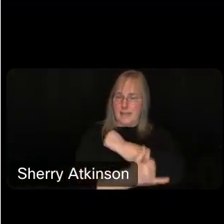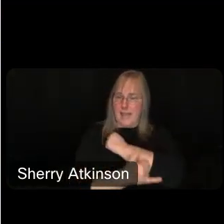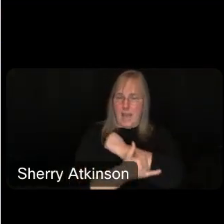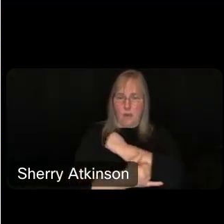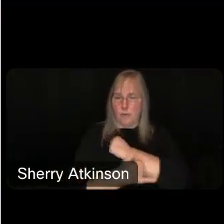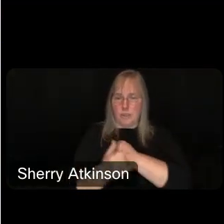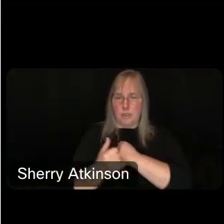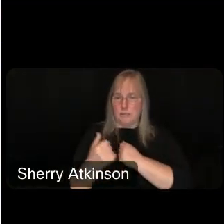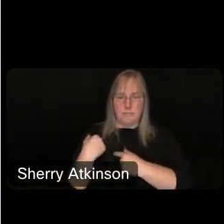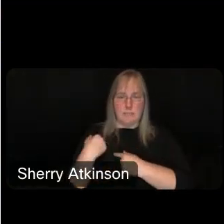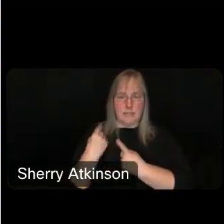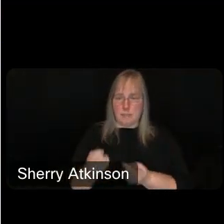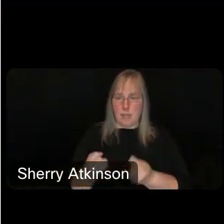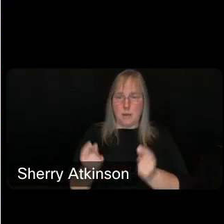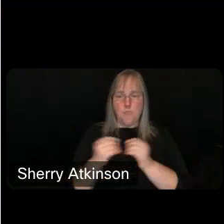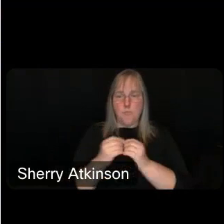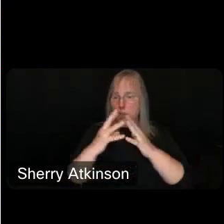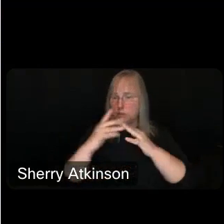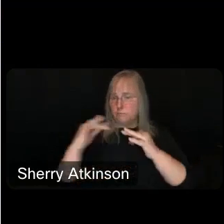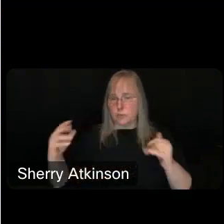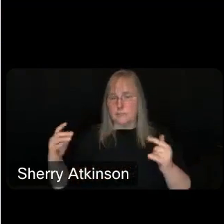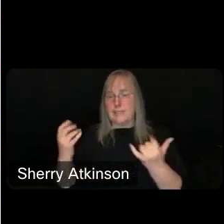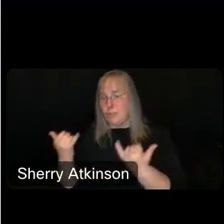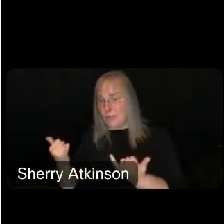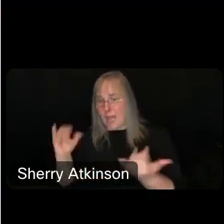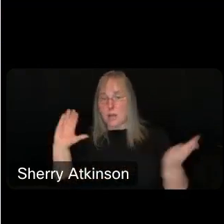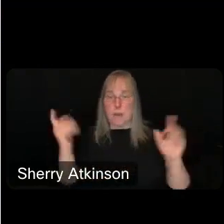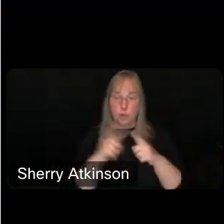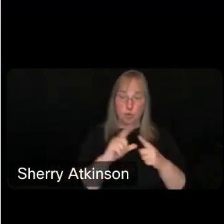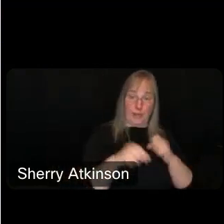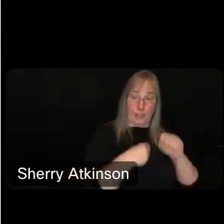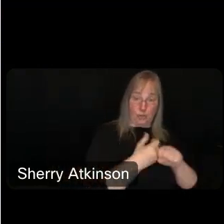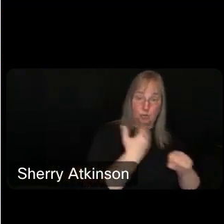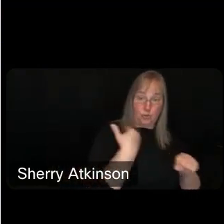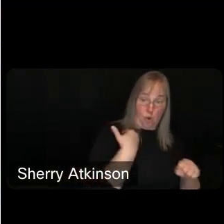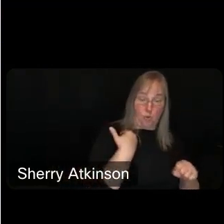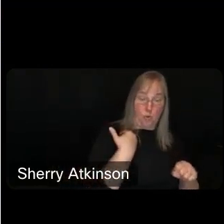more diversified today compared to 20 years ago. At that point,